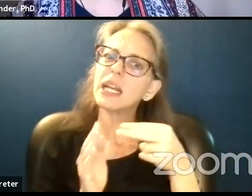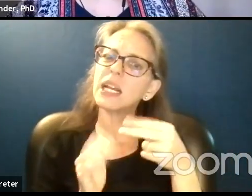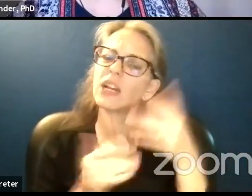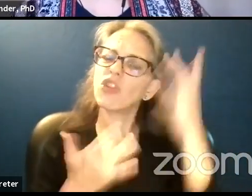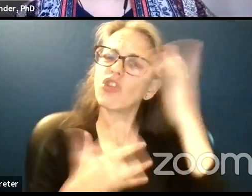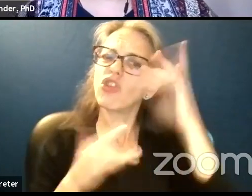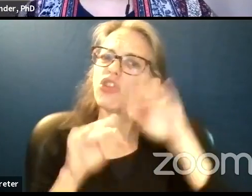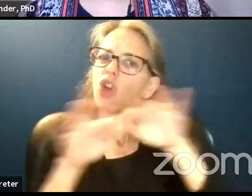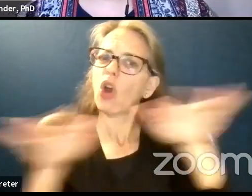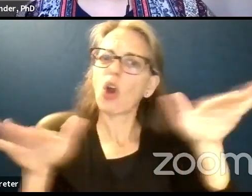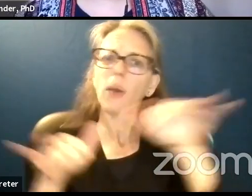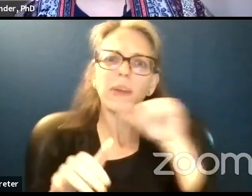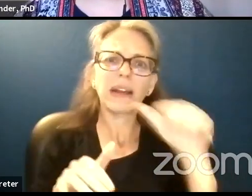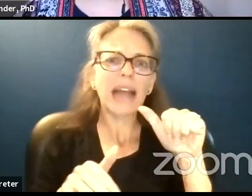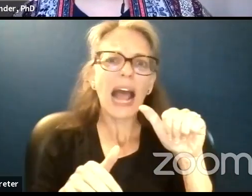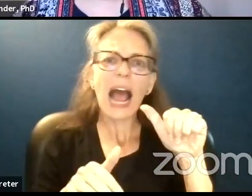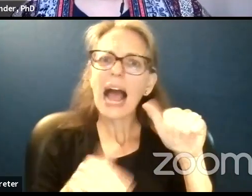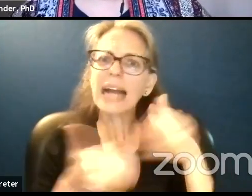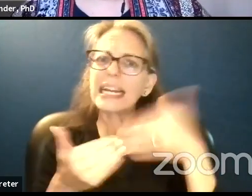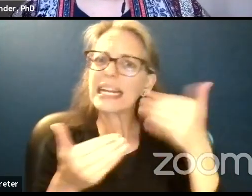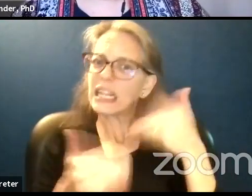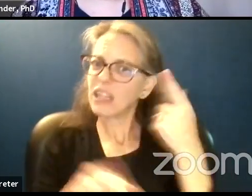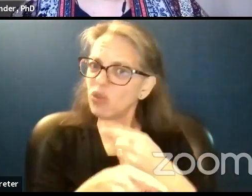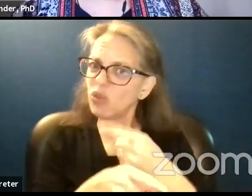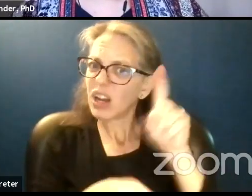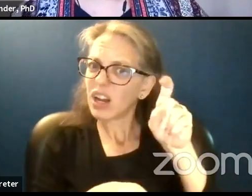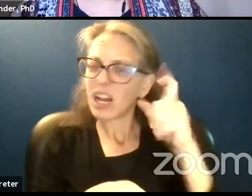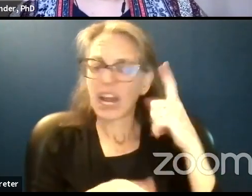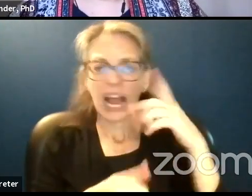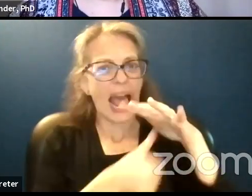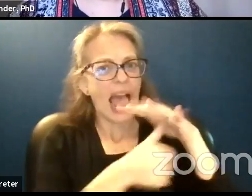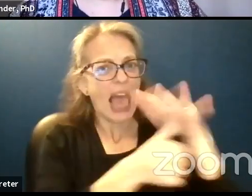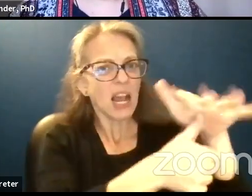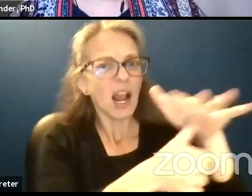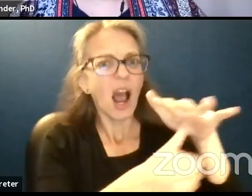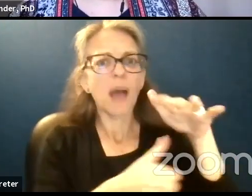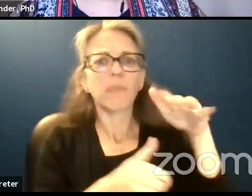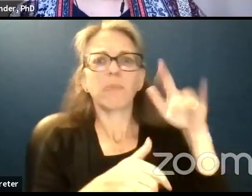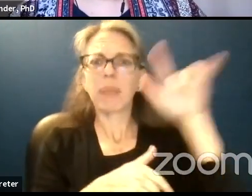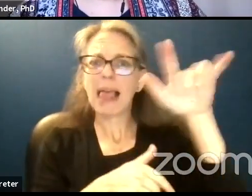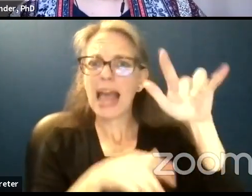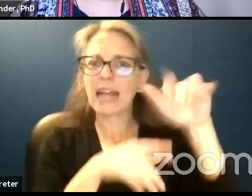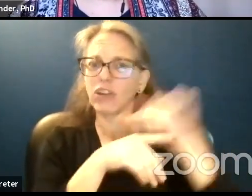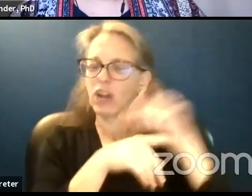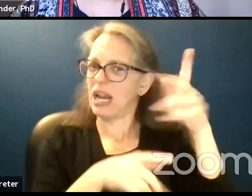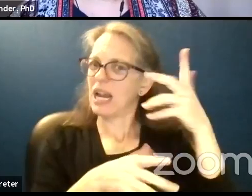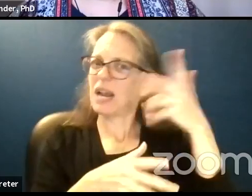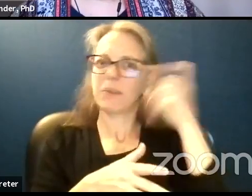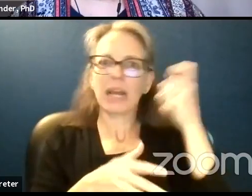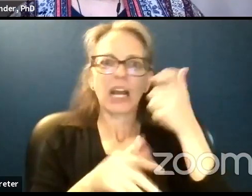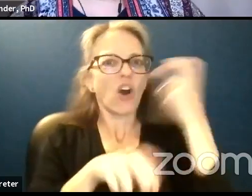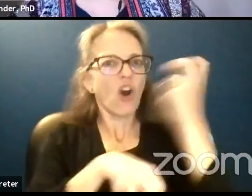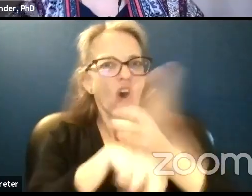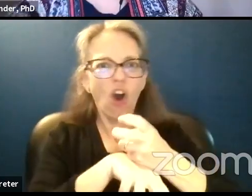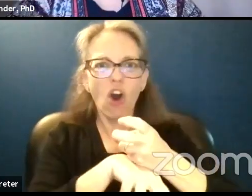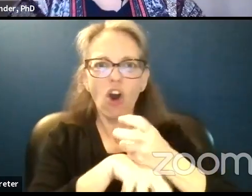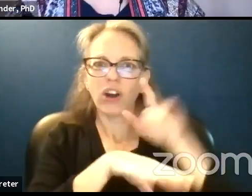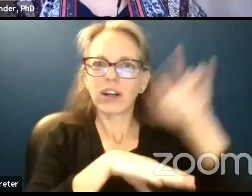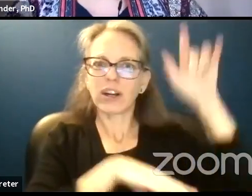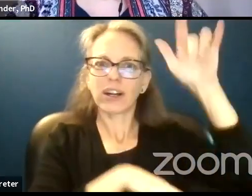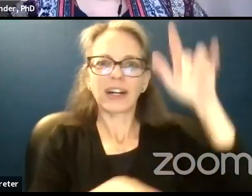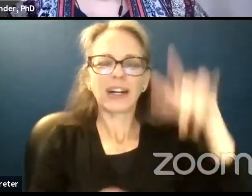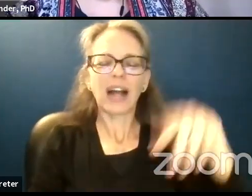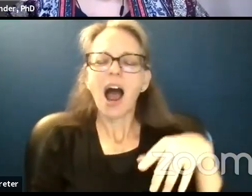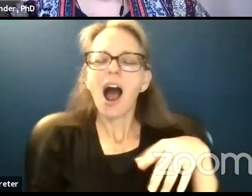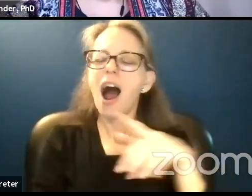Airplanes and helicopters train here because it's hard to fly at altitude. Levi, I love that you know what thin air